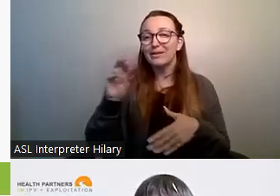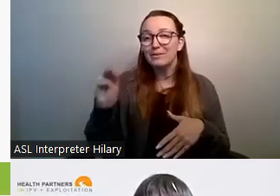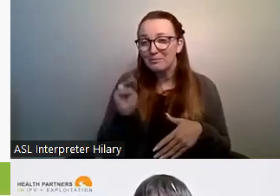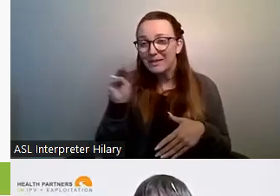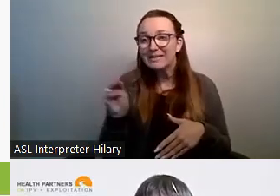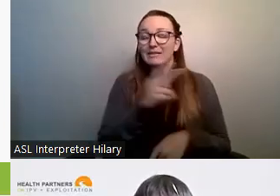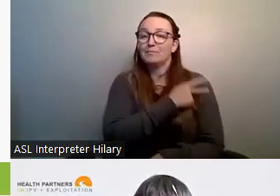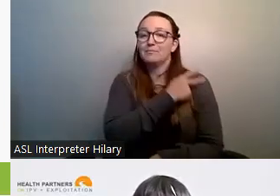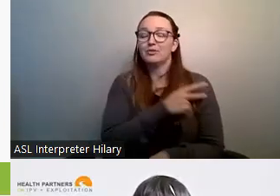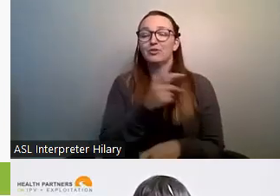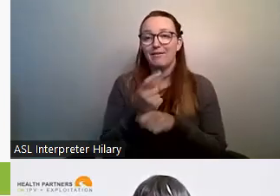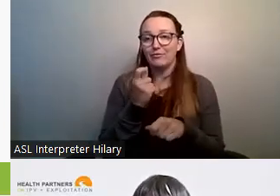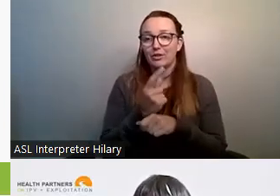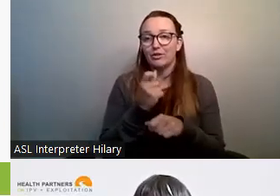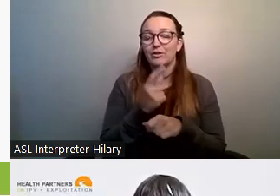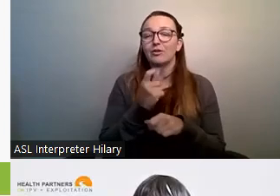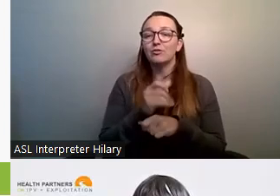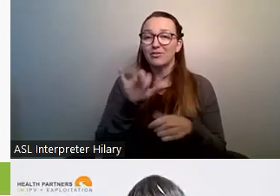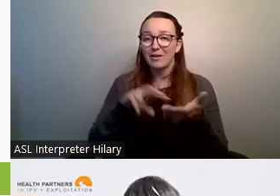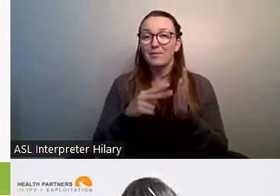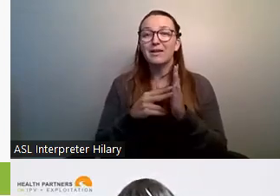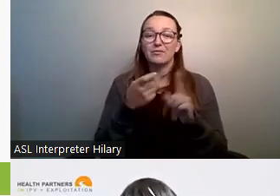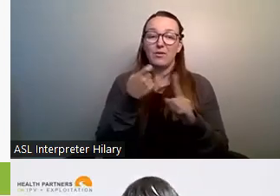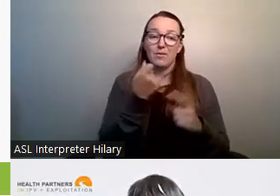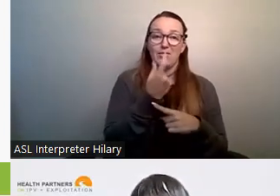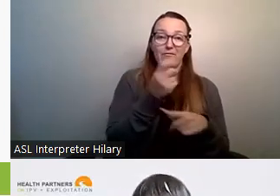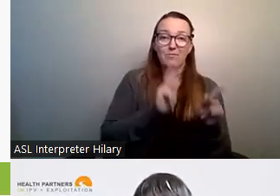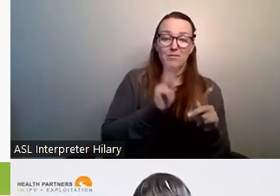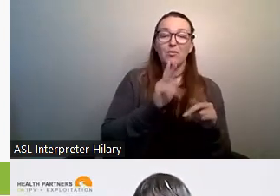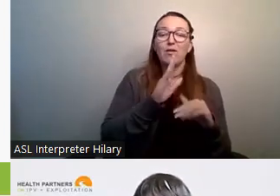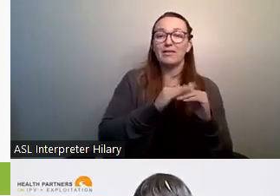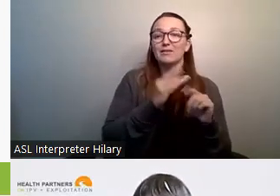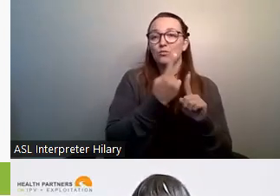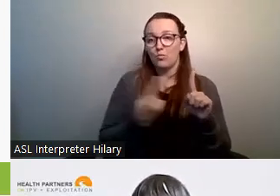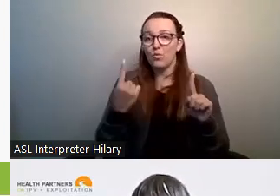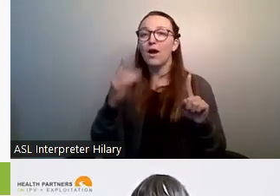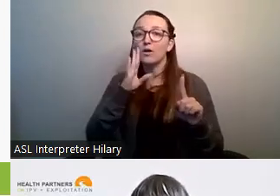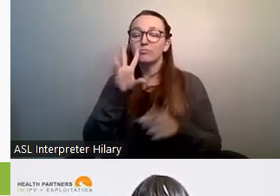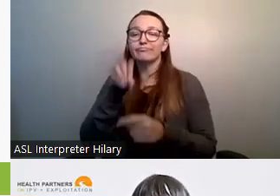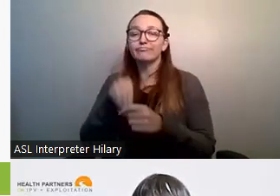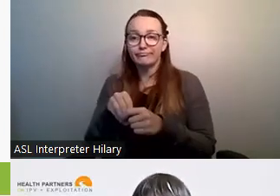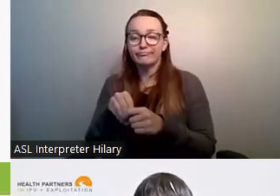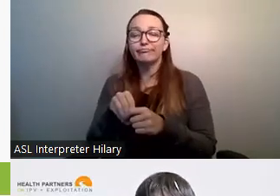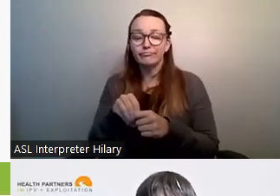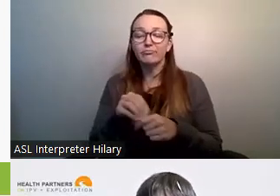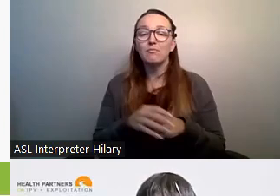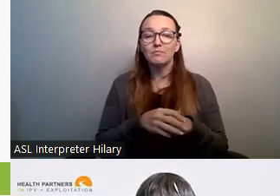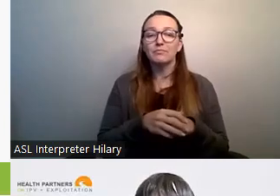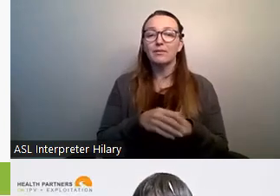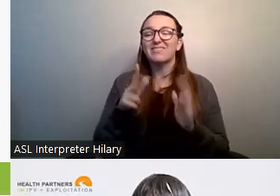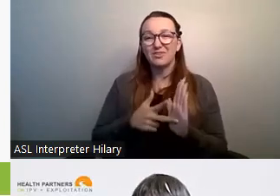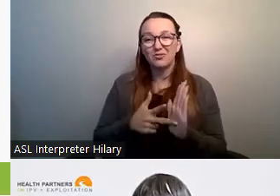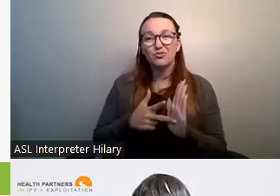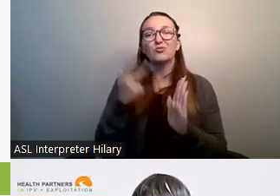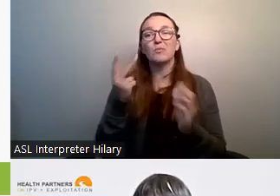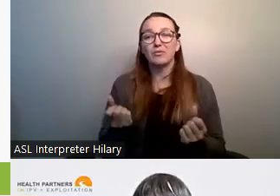That's 1 in 11 people across the country. And health centers have more than tripled the number of patients served since 2000.